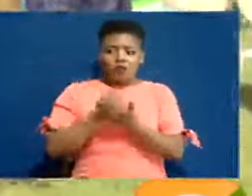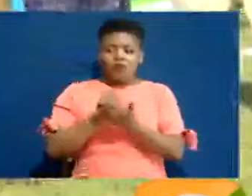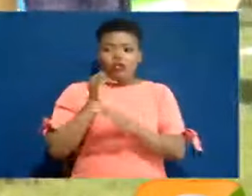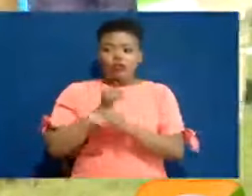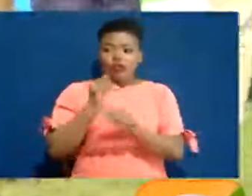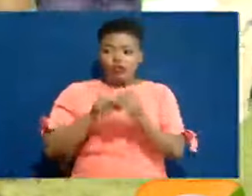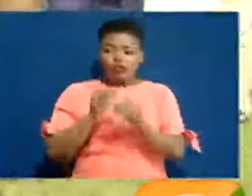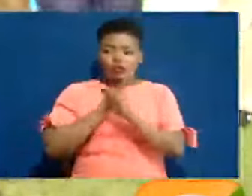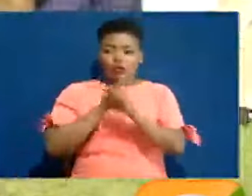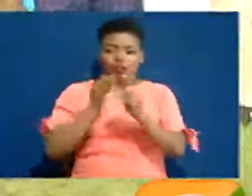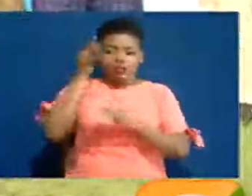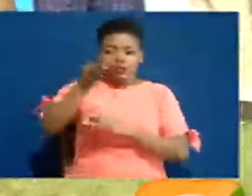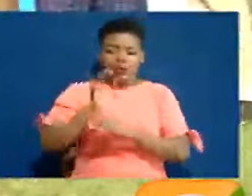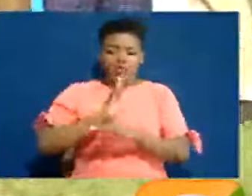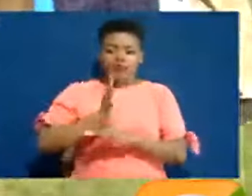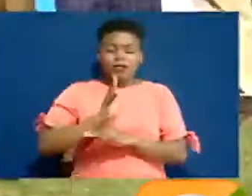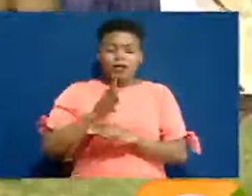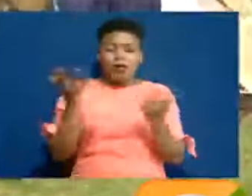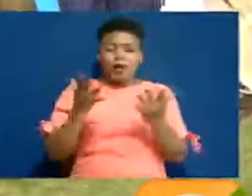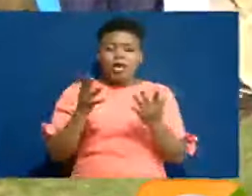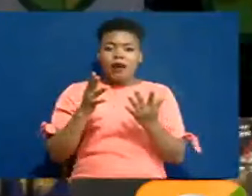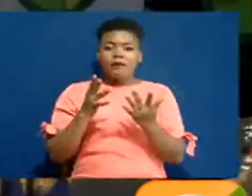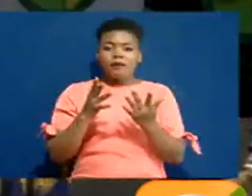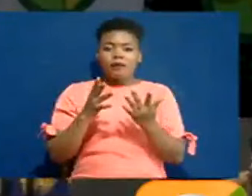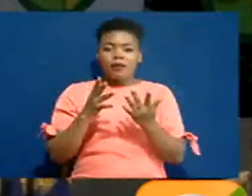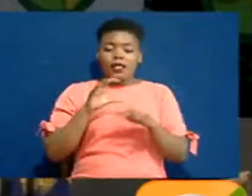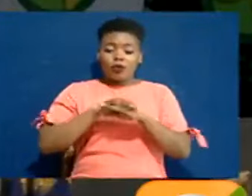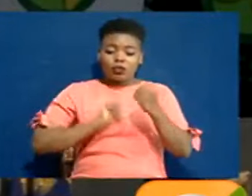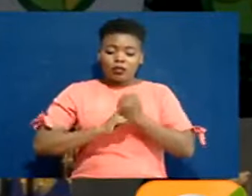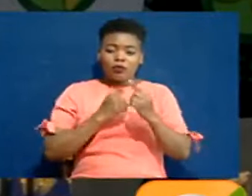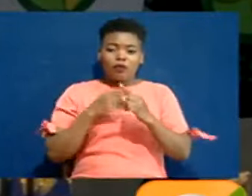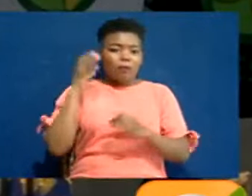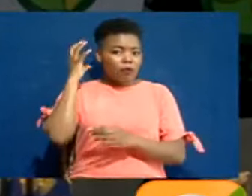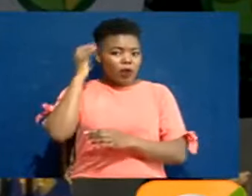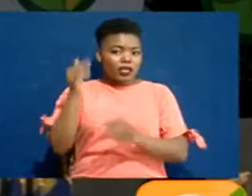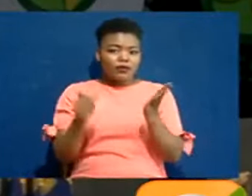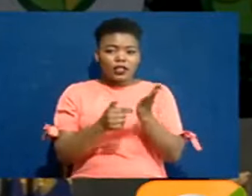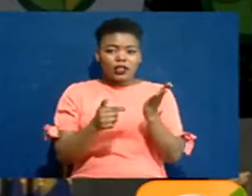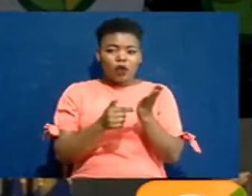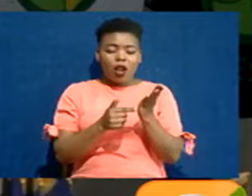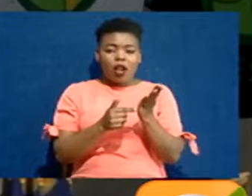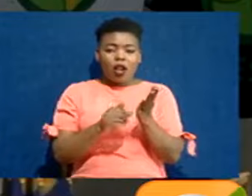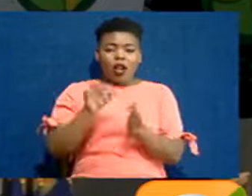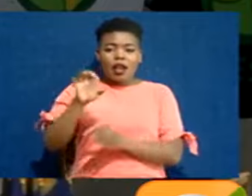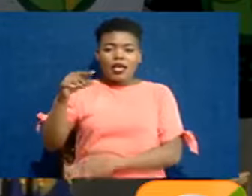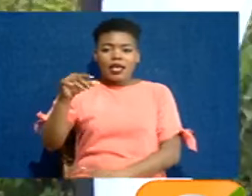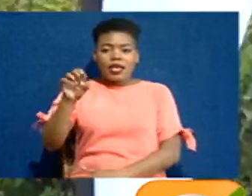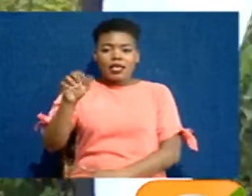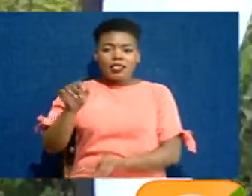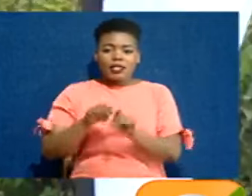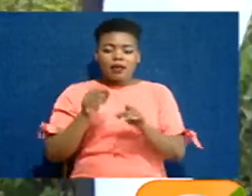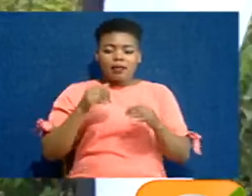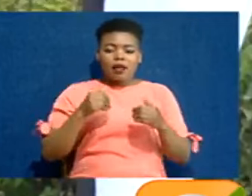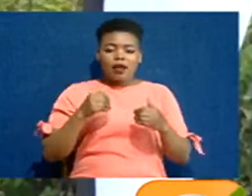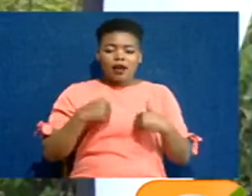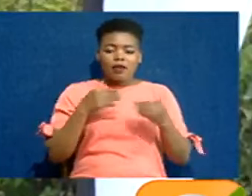Egesa FM, Nyamira National Polytechnic, Credo Fasta, and Bartmore Technical College. Egesa FM fans also had a rare opportunity